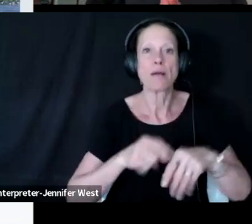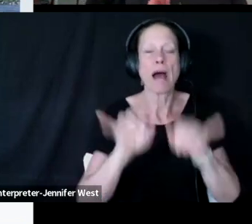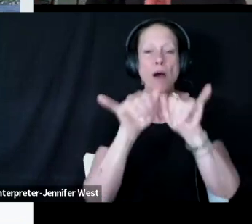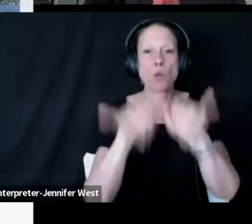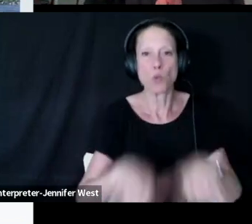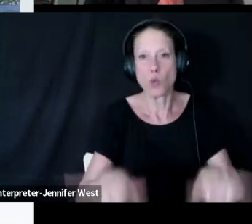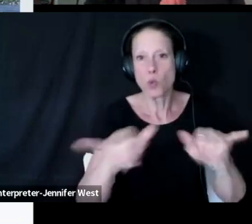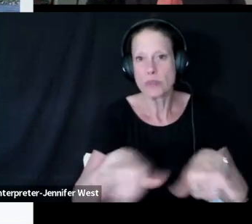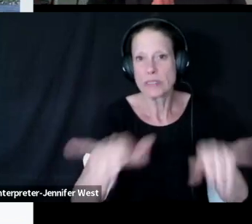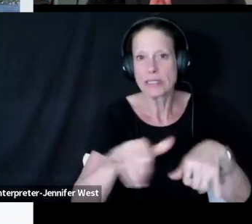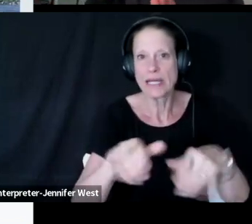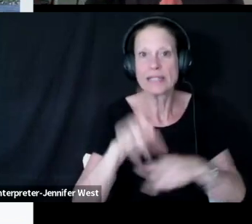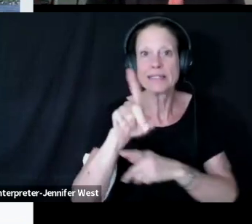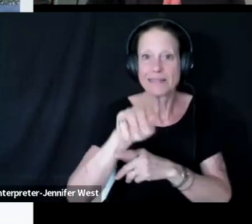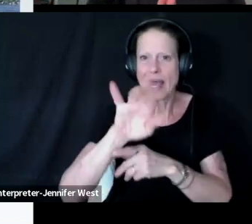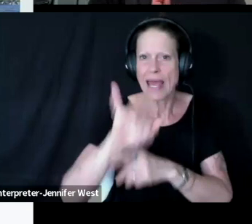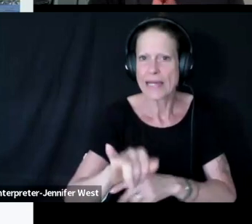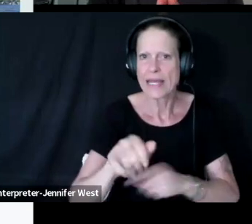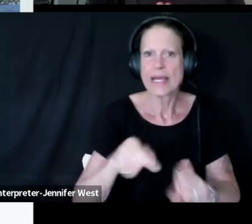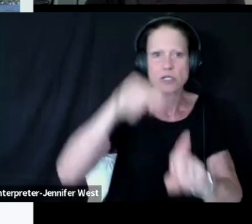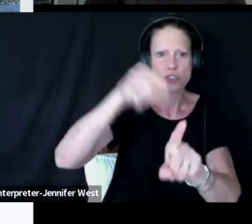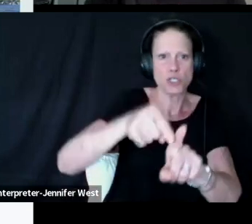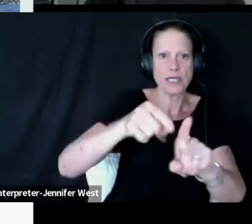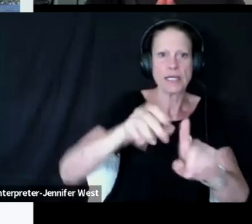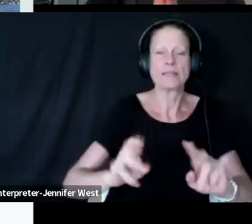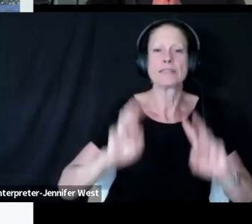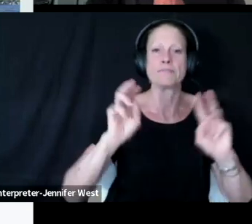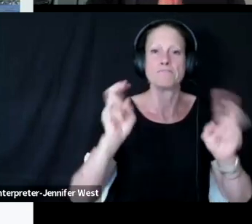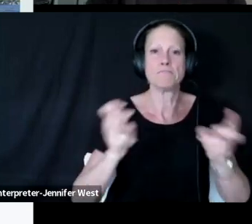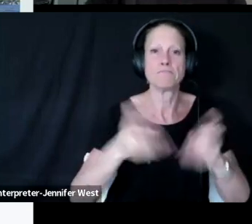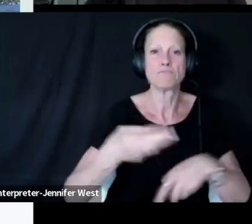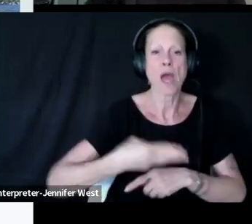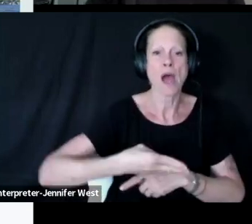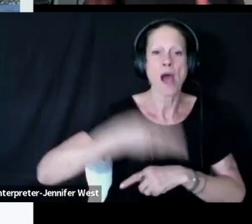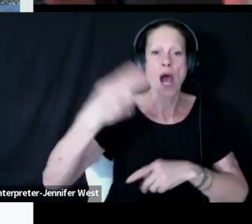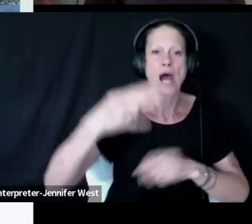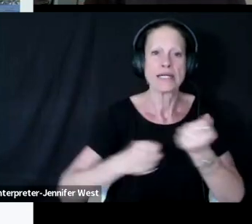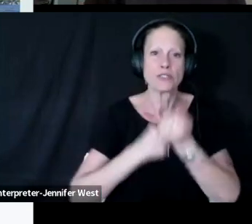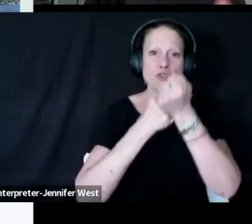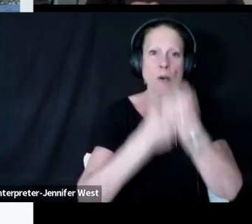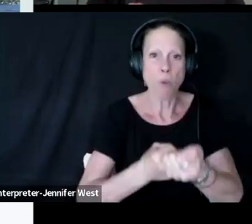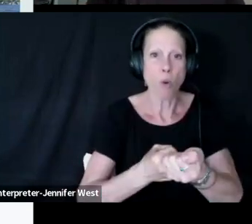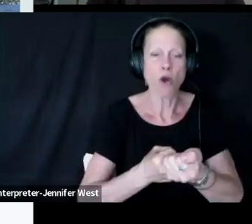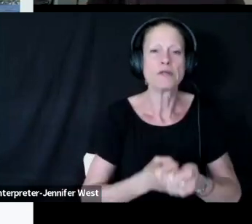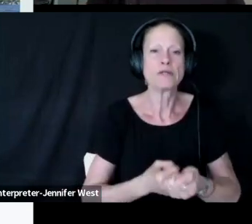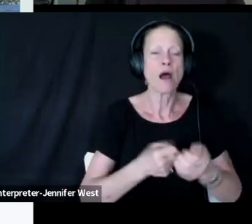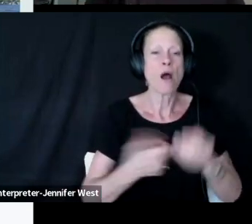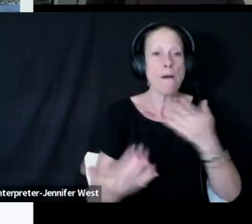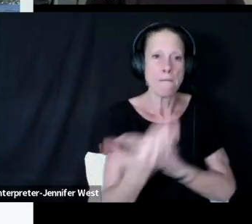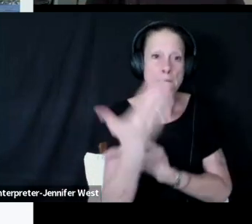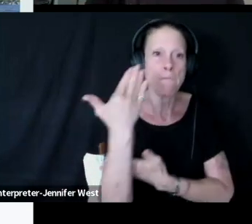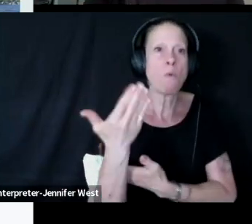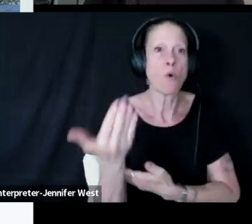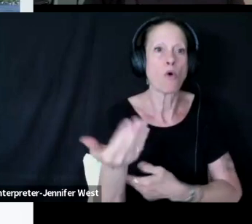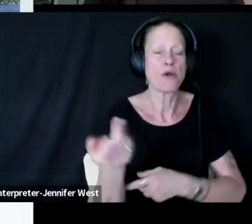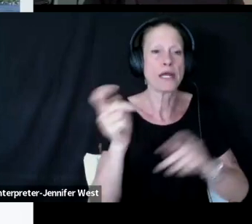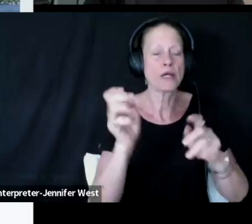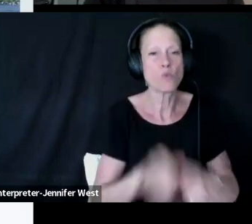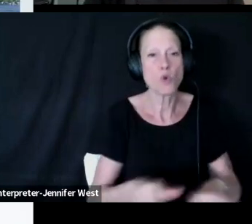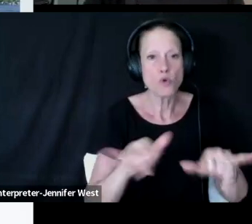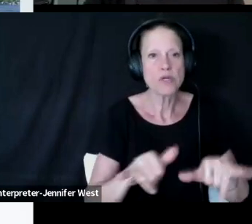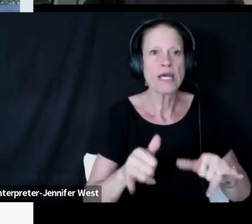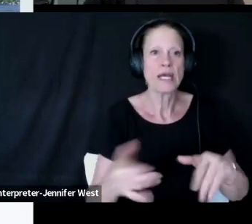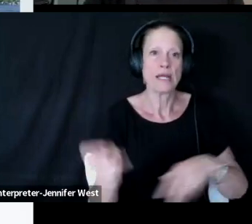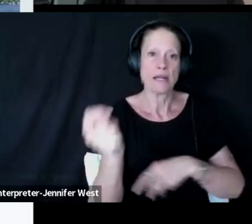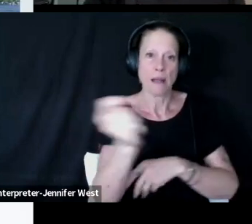And people, new caregivers, understanding her morning routine and her bedtime routine, even her toileting and shower routine is